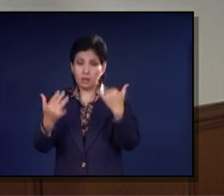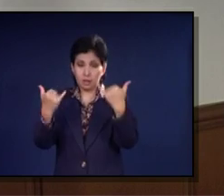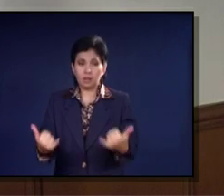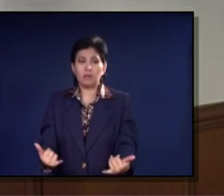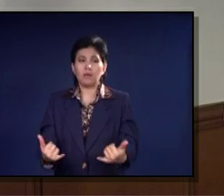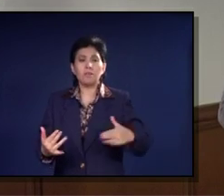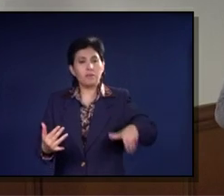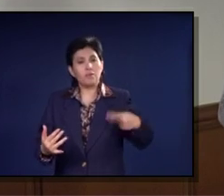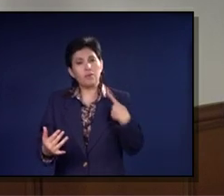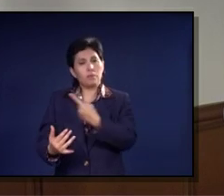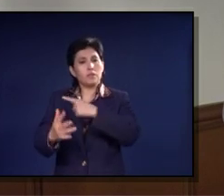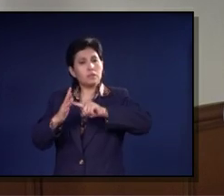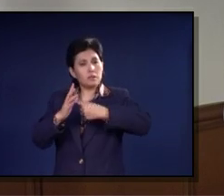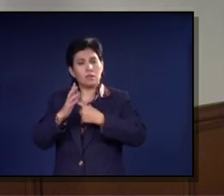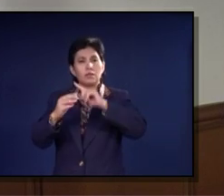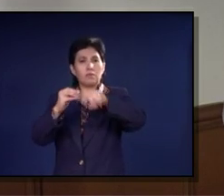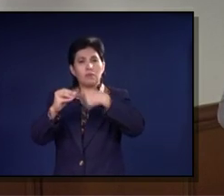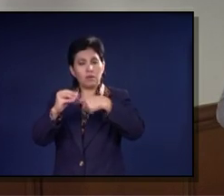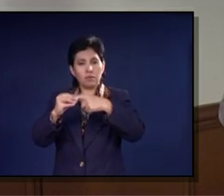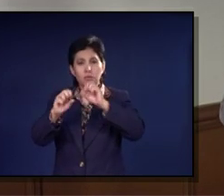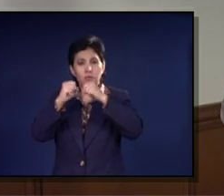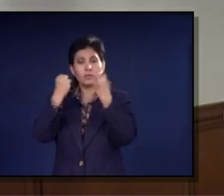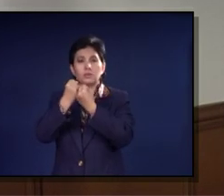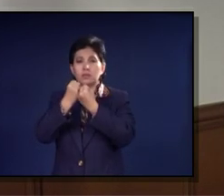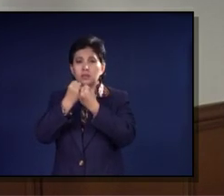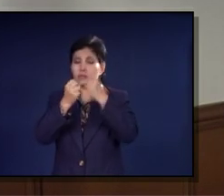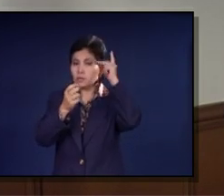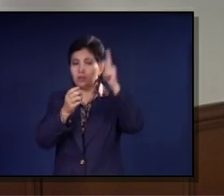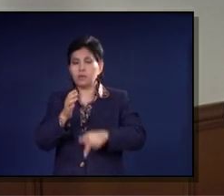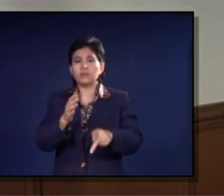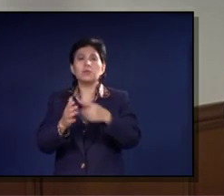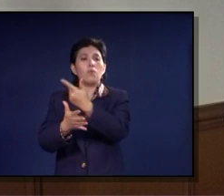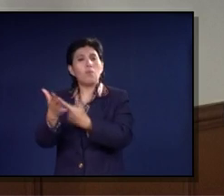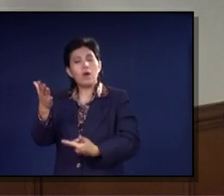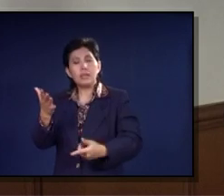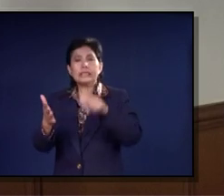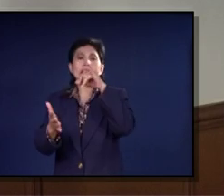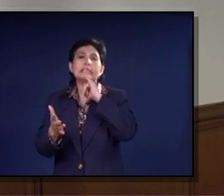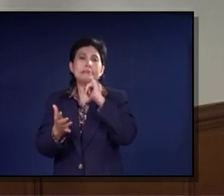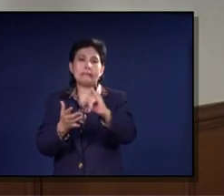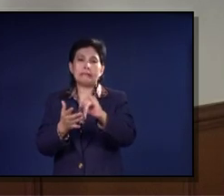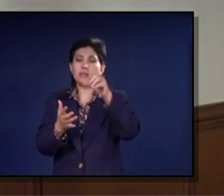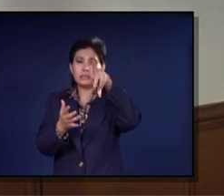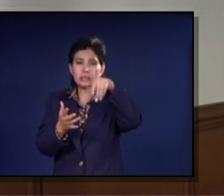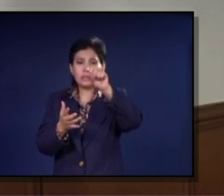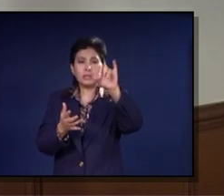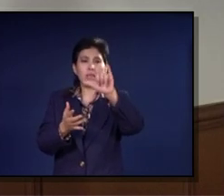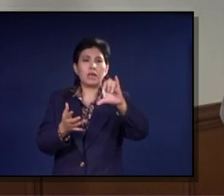Now, before we start about social psychology, let's get through what is psychology.